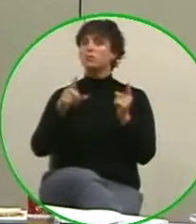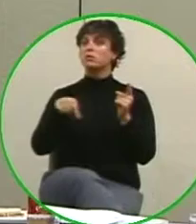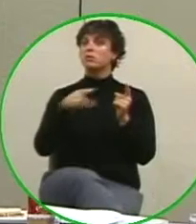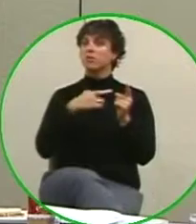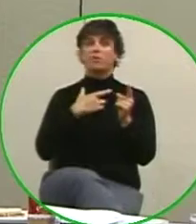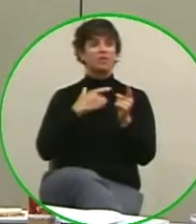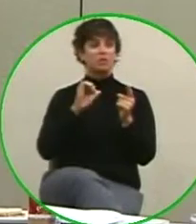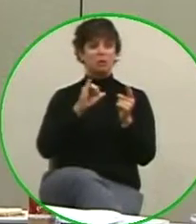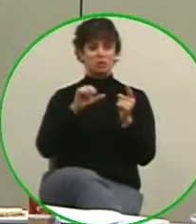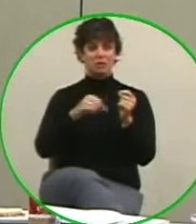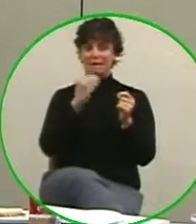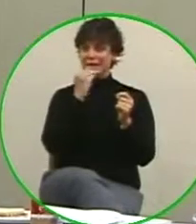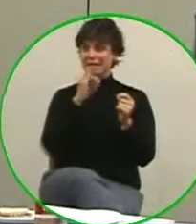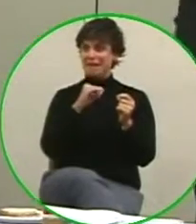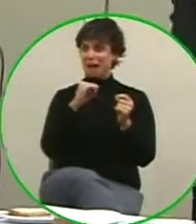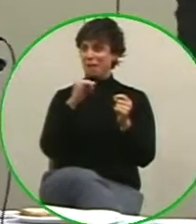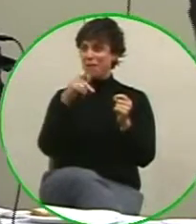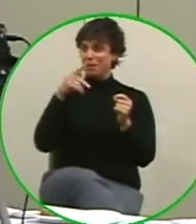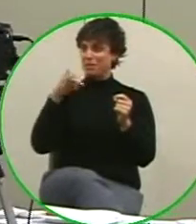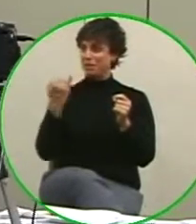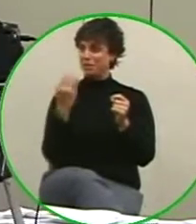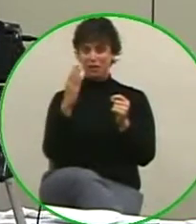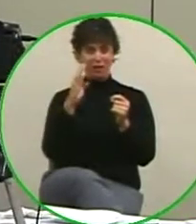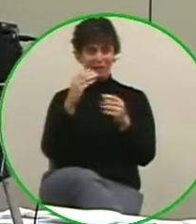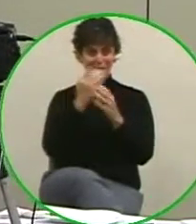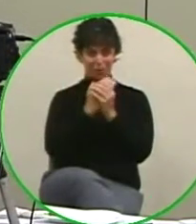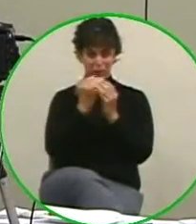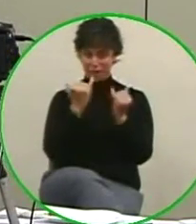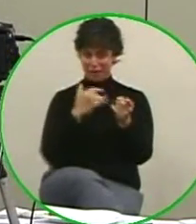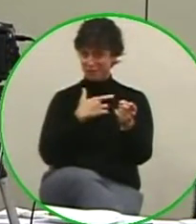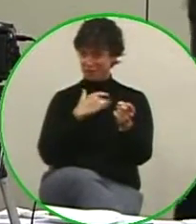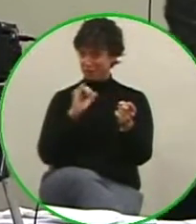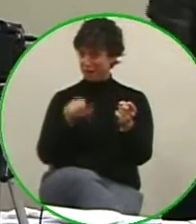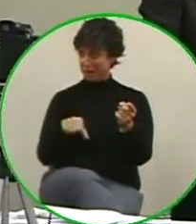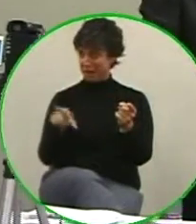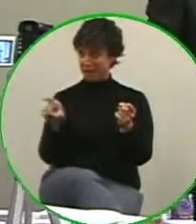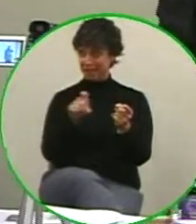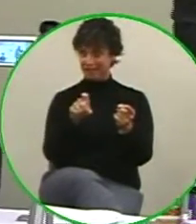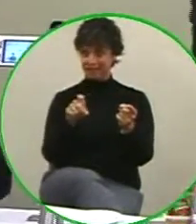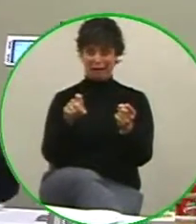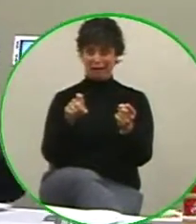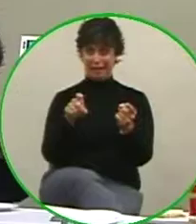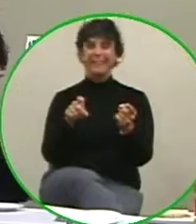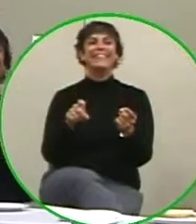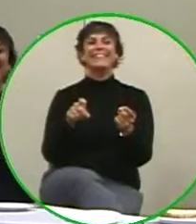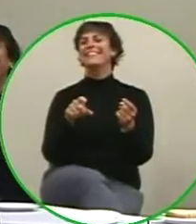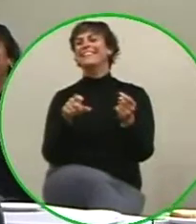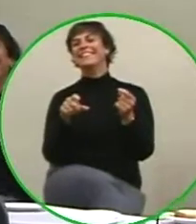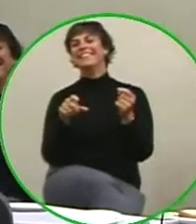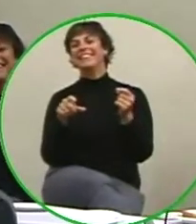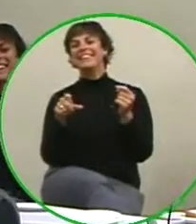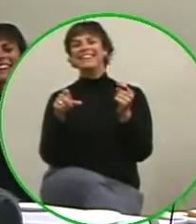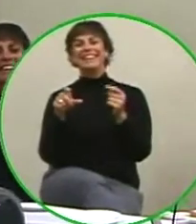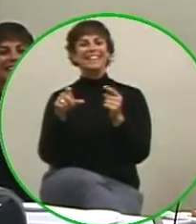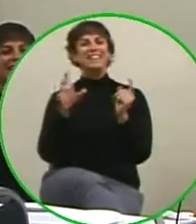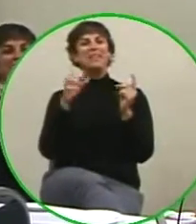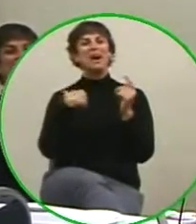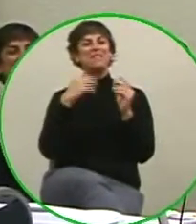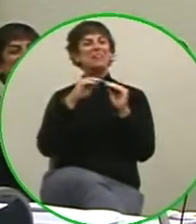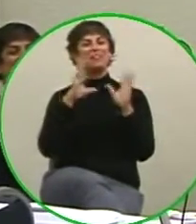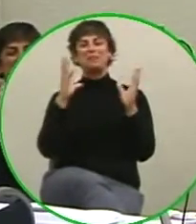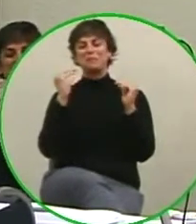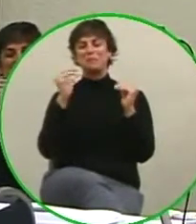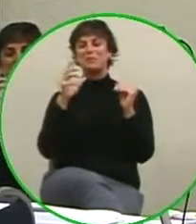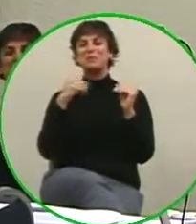could eat that peanut butter sandwich now? No? Okay, just checking. All right. So we have clear expectations. We're going to do